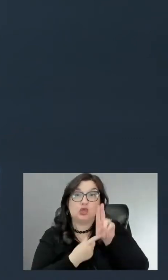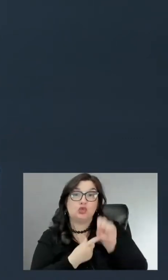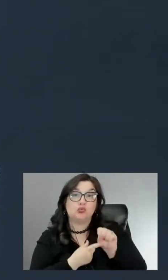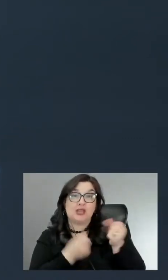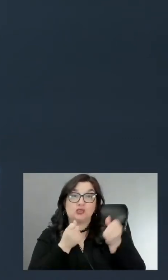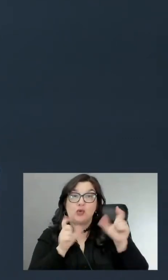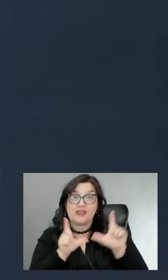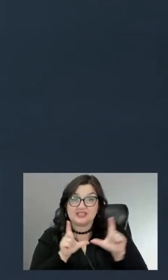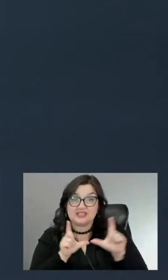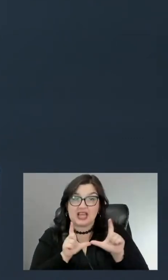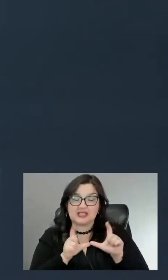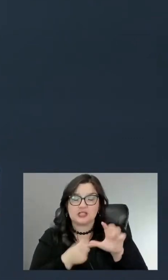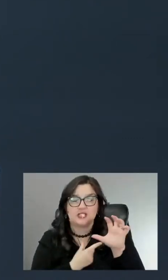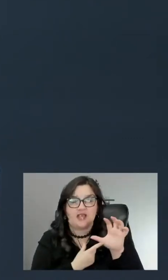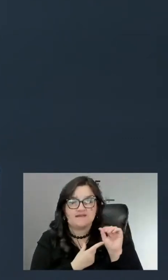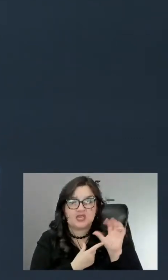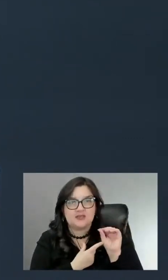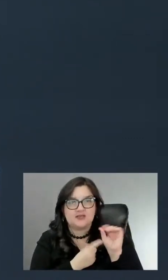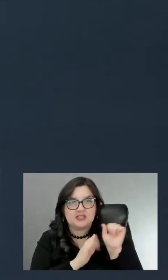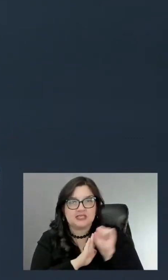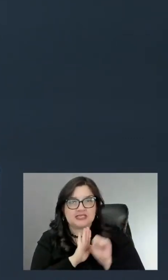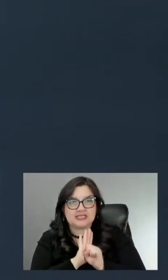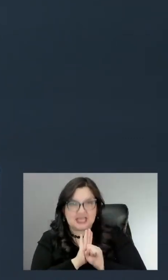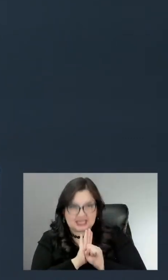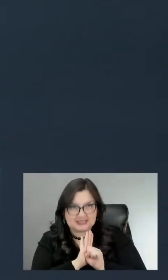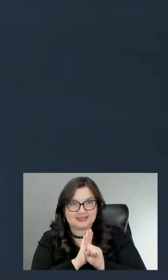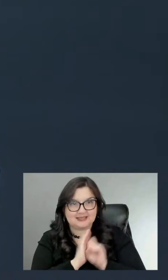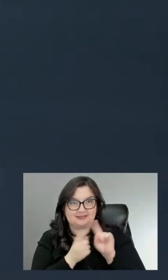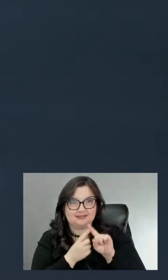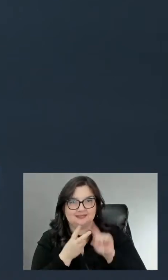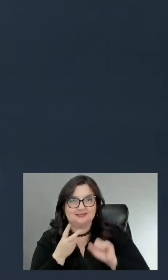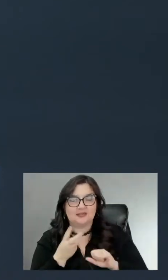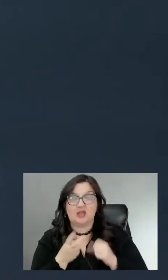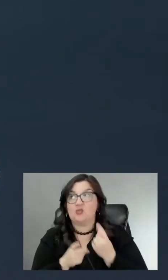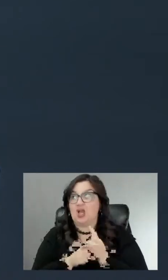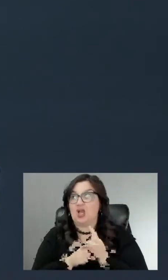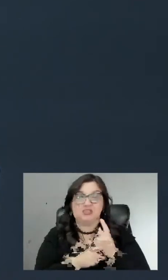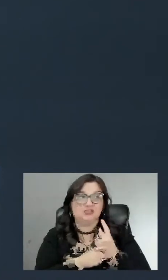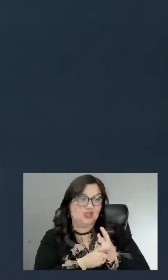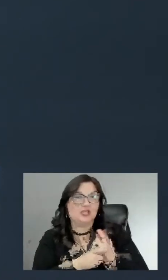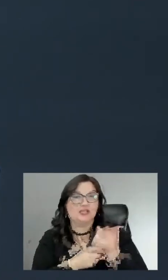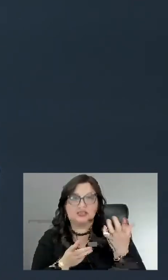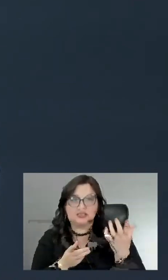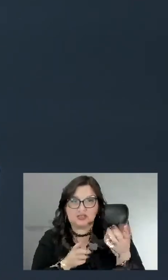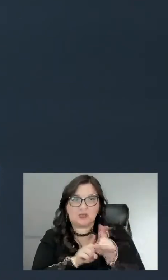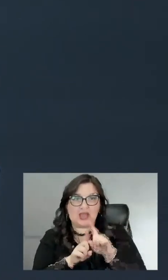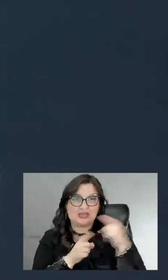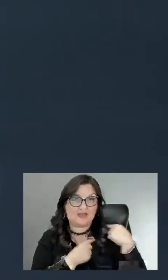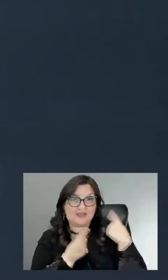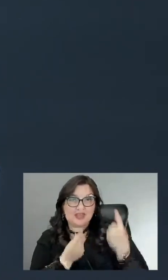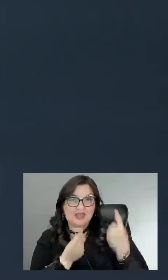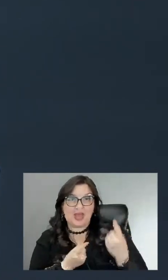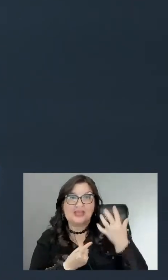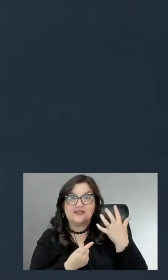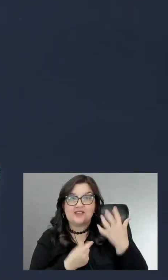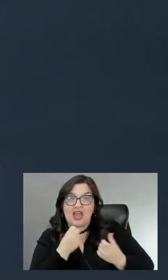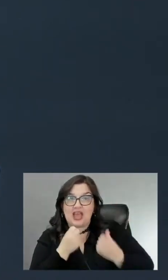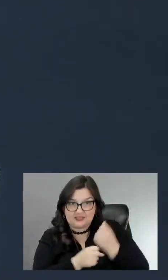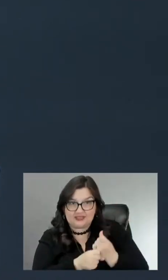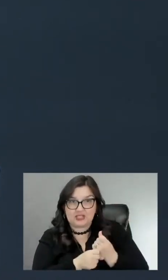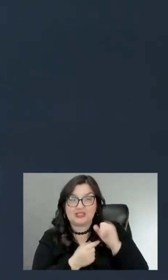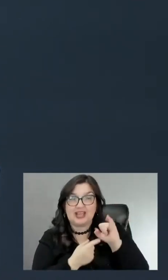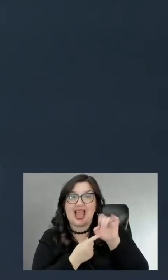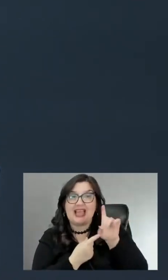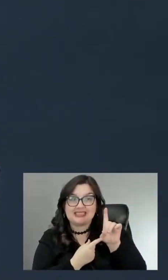states. Yes. Right. And there are different, from like if you take the past 5 years, there are nuances in how the ID document is